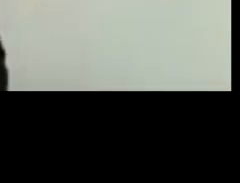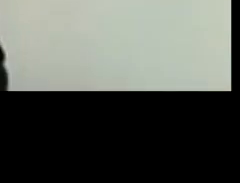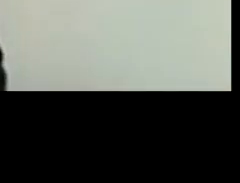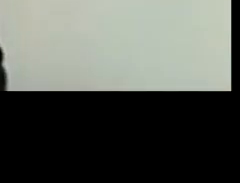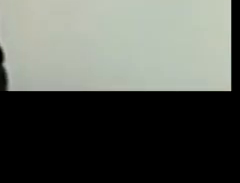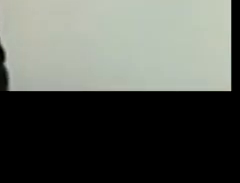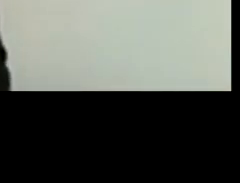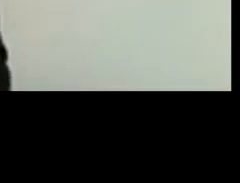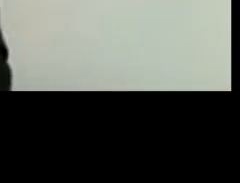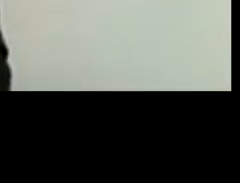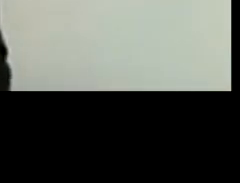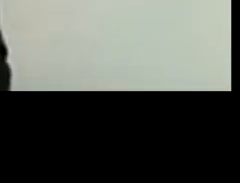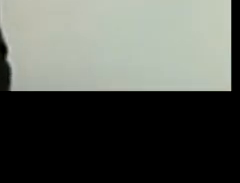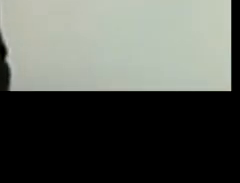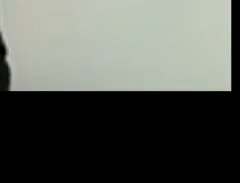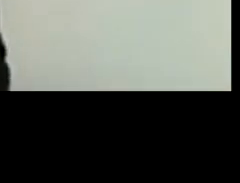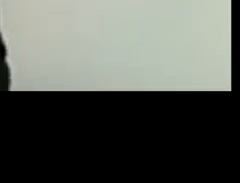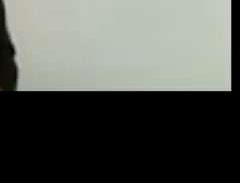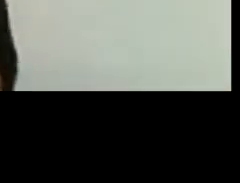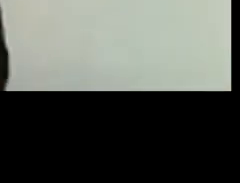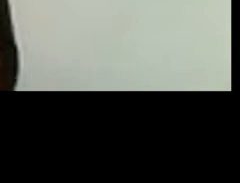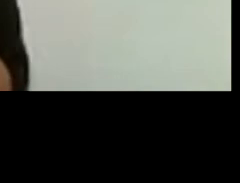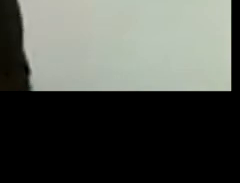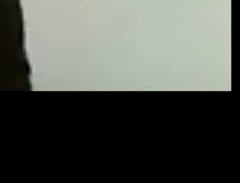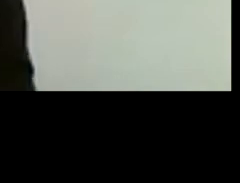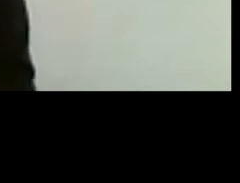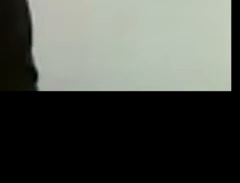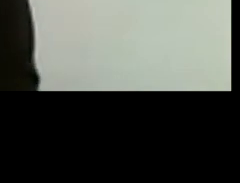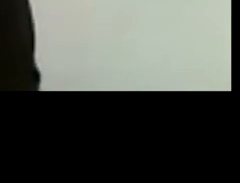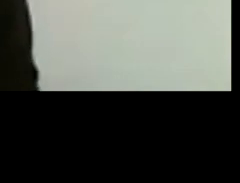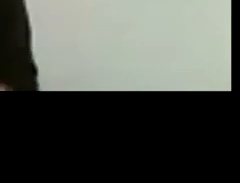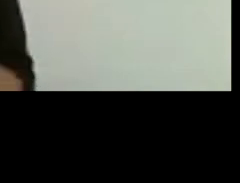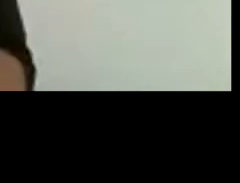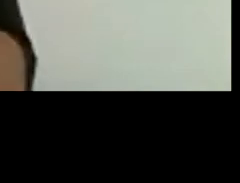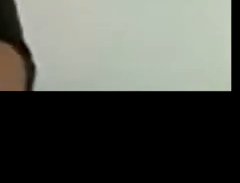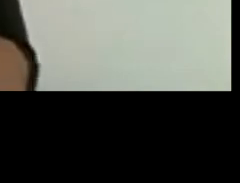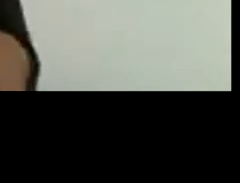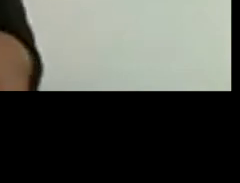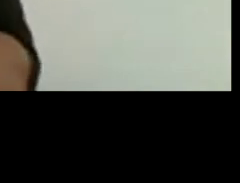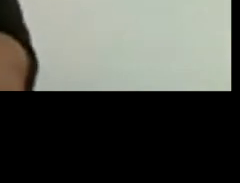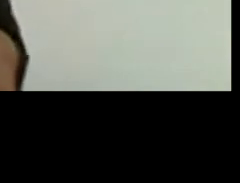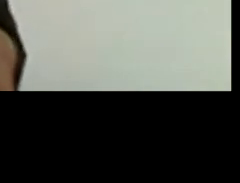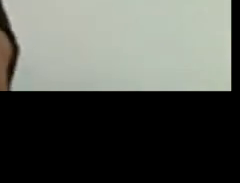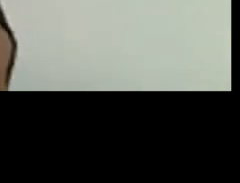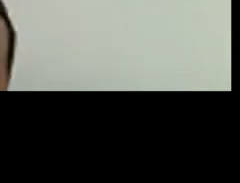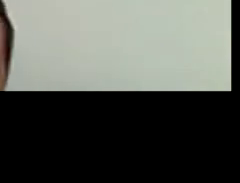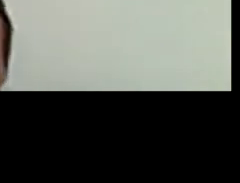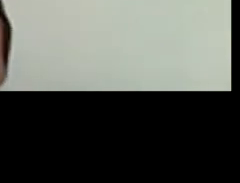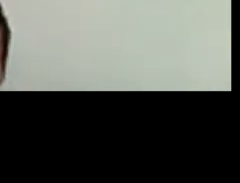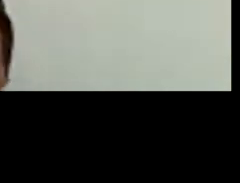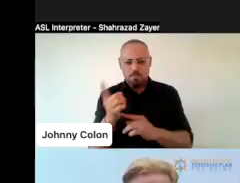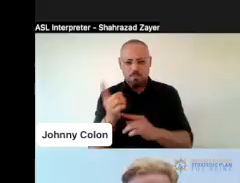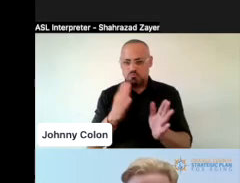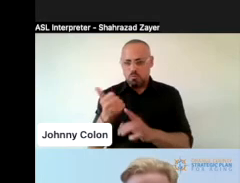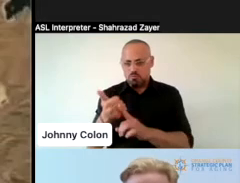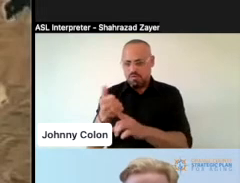I'd like to ask Justin to jump in for a quick minute. If you would, just a little bit early. I'll give you a minute to prepare yourself, of